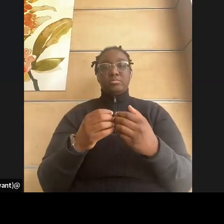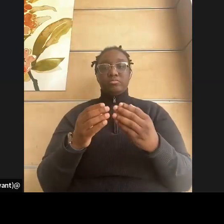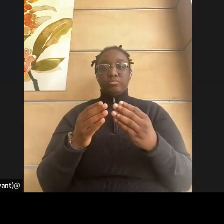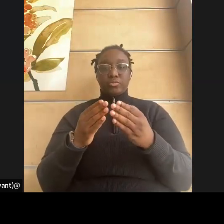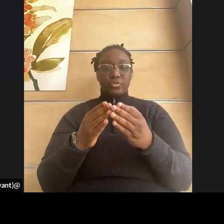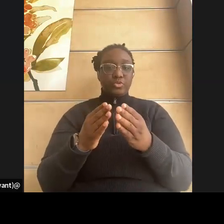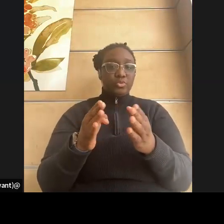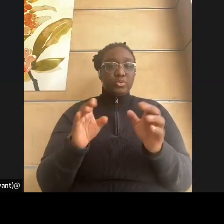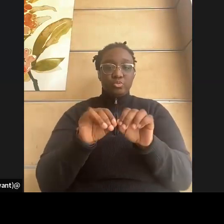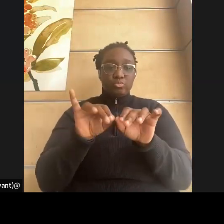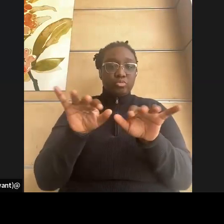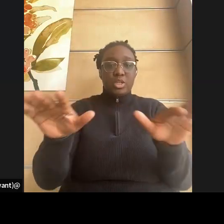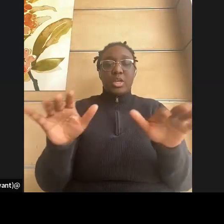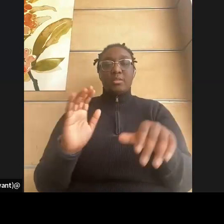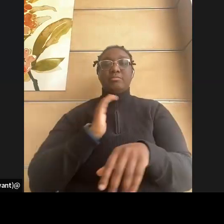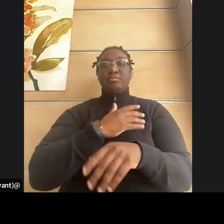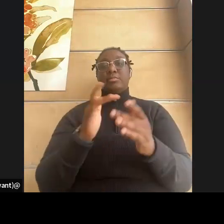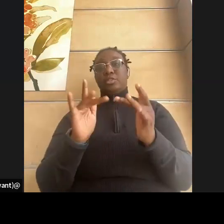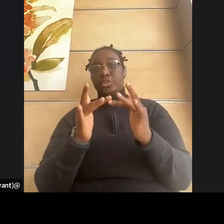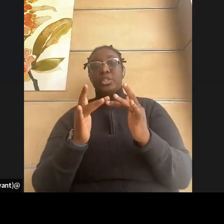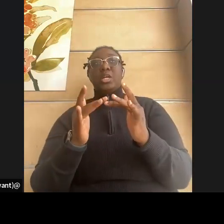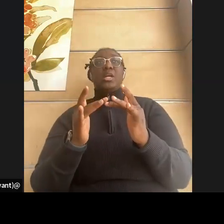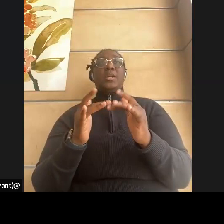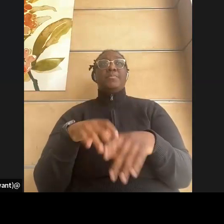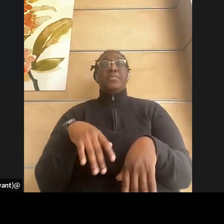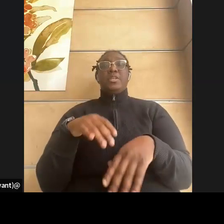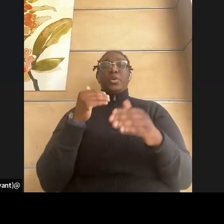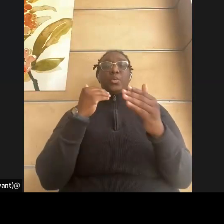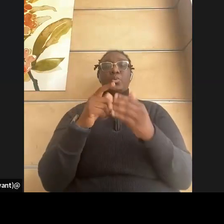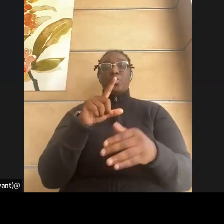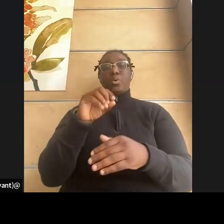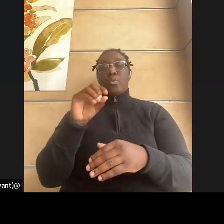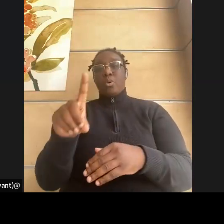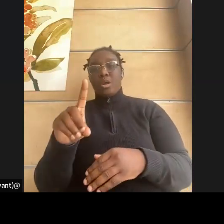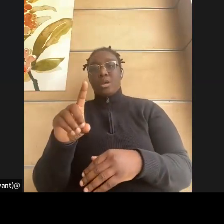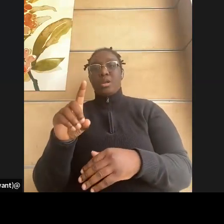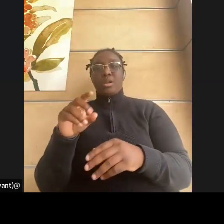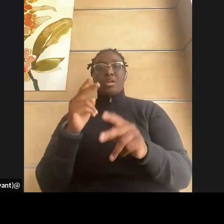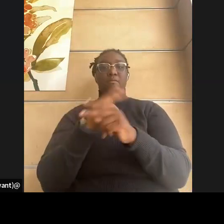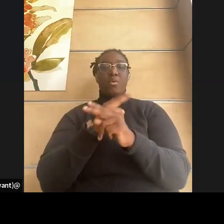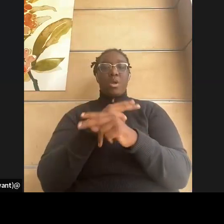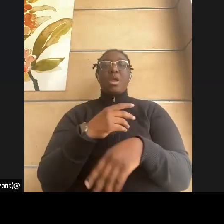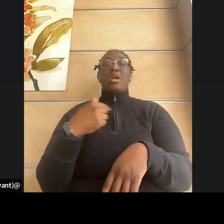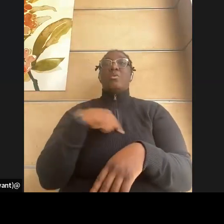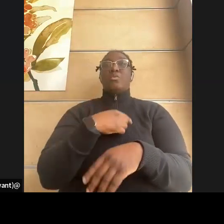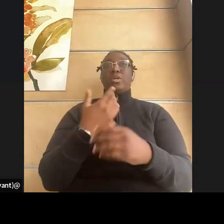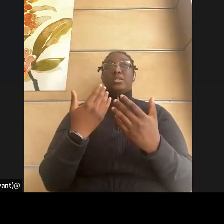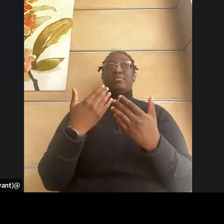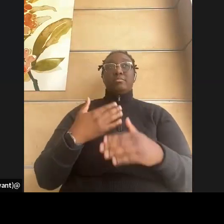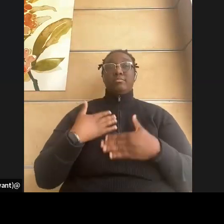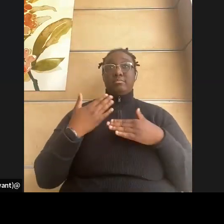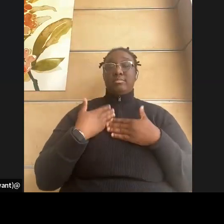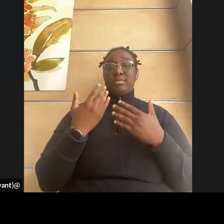the 101 highway in Redway and Garberville. And we are very fortunate that our local